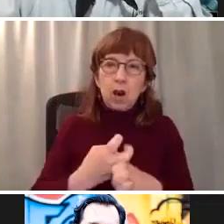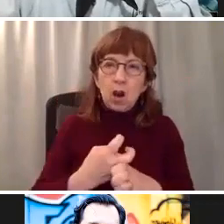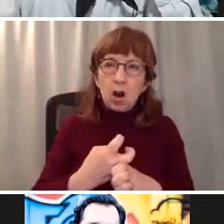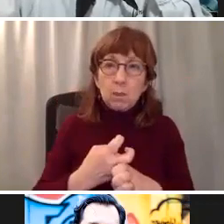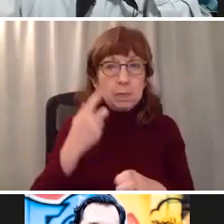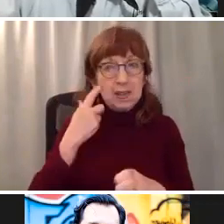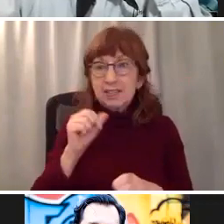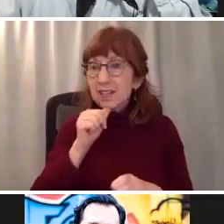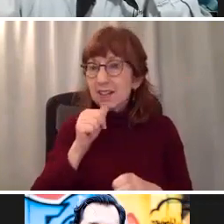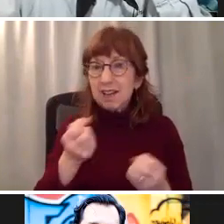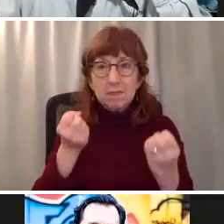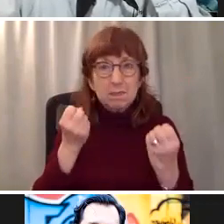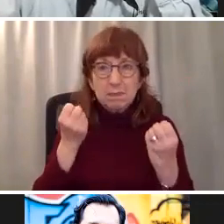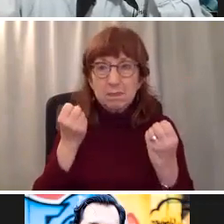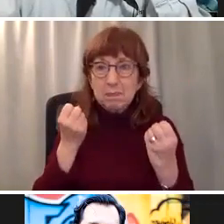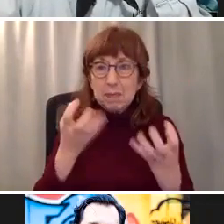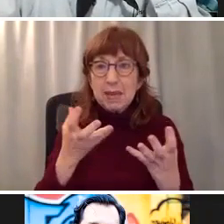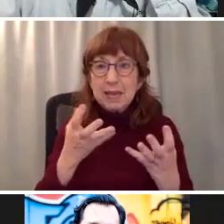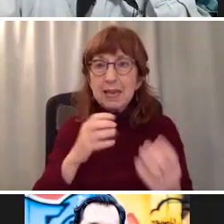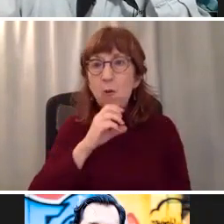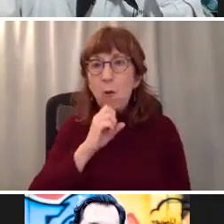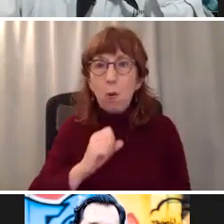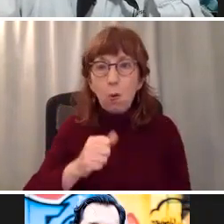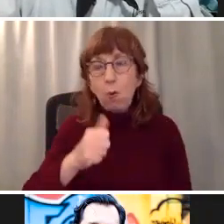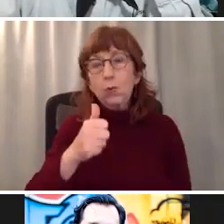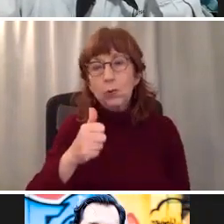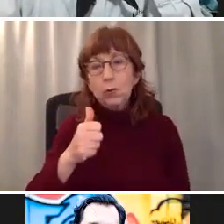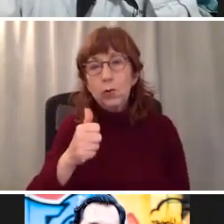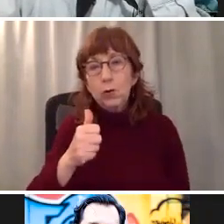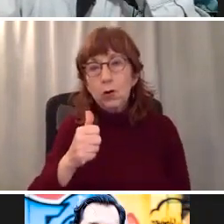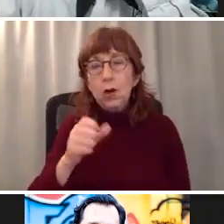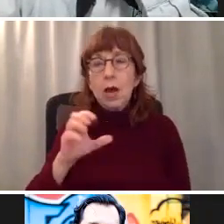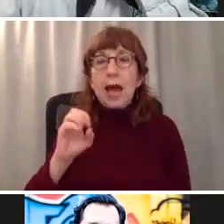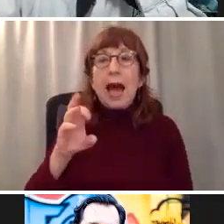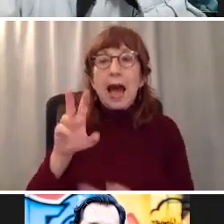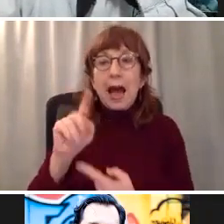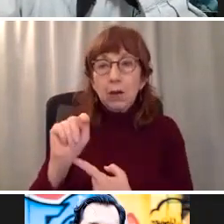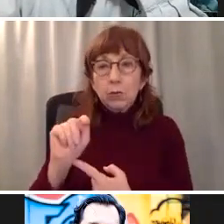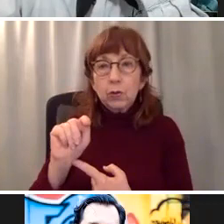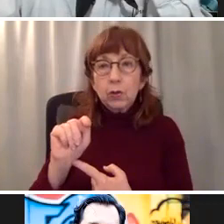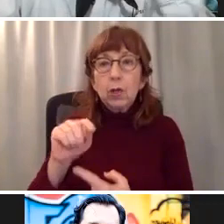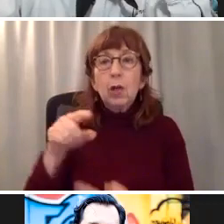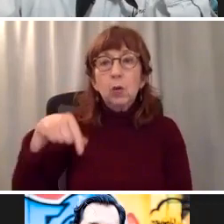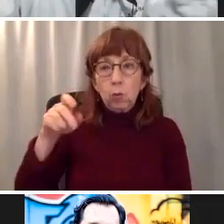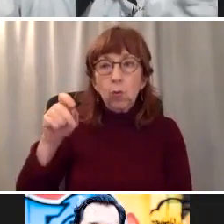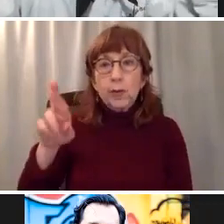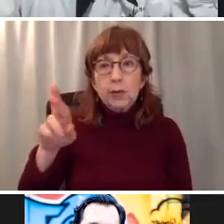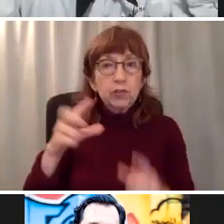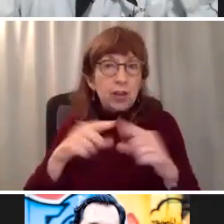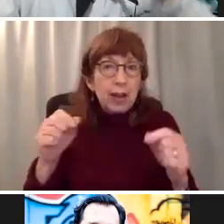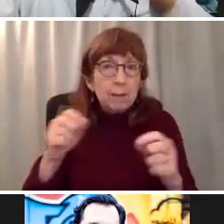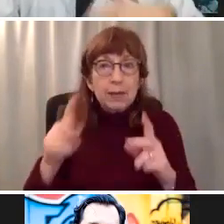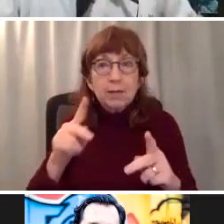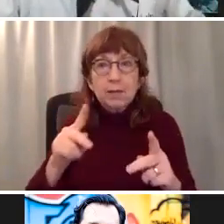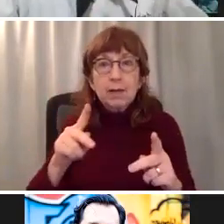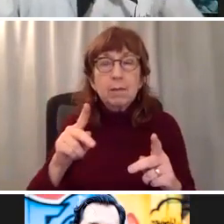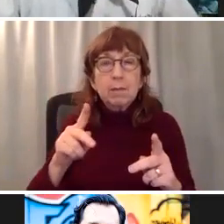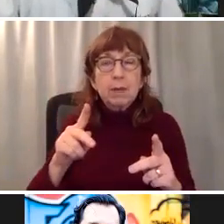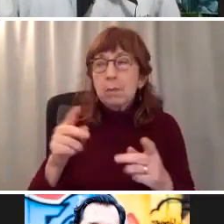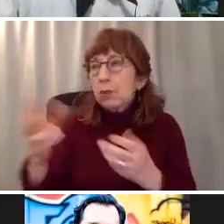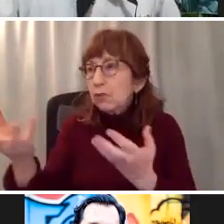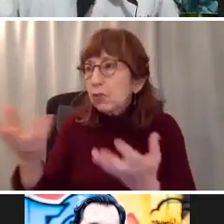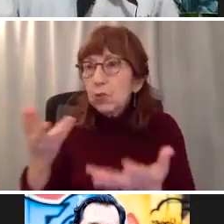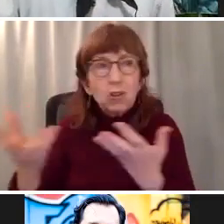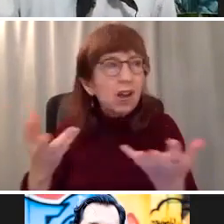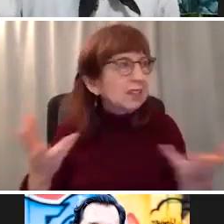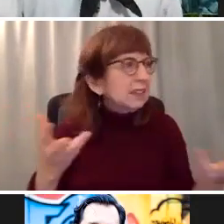lot of older out queer Japanese American people for them to talk to. And